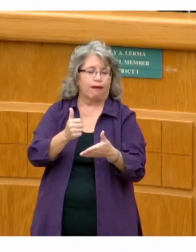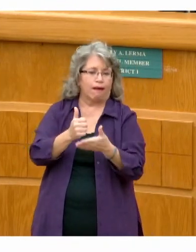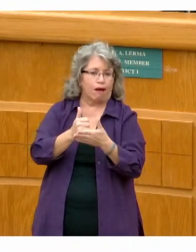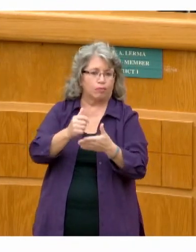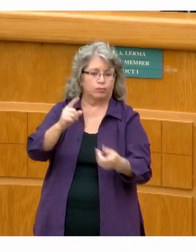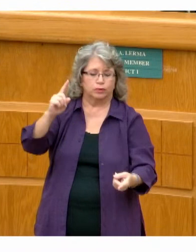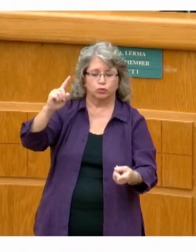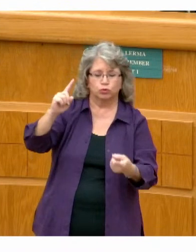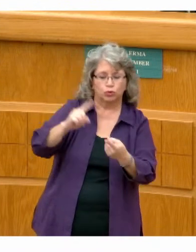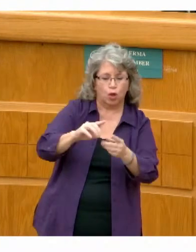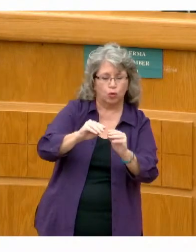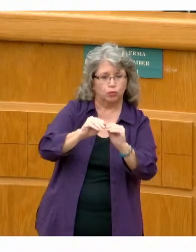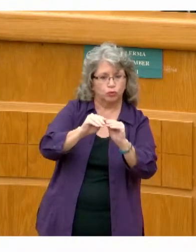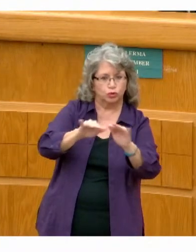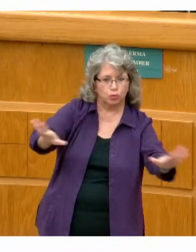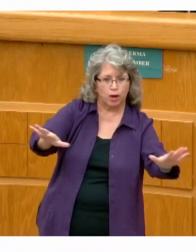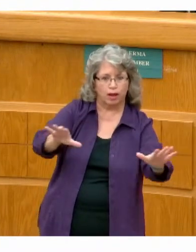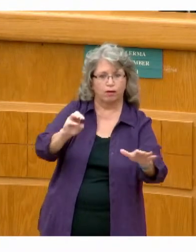highly contagious.